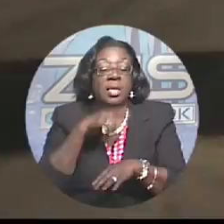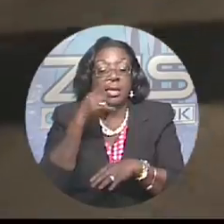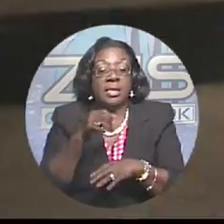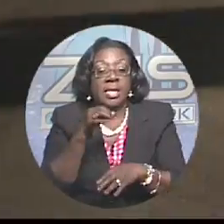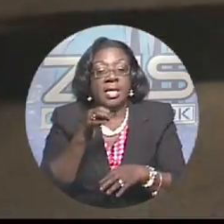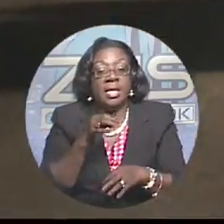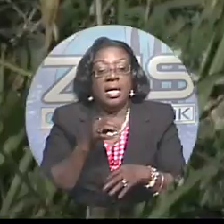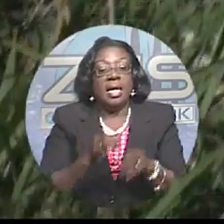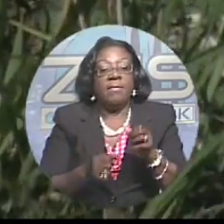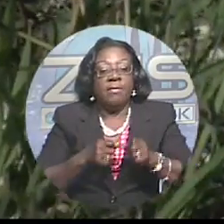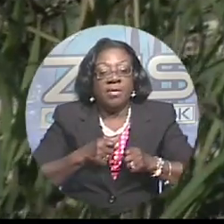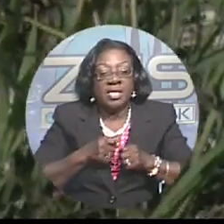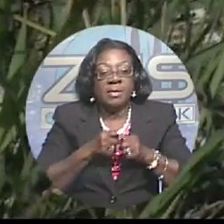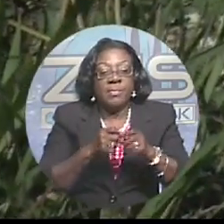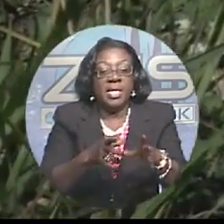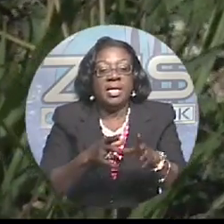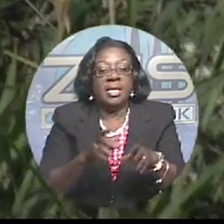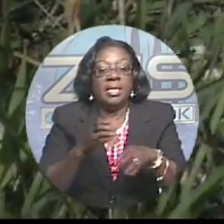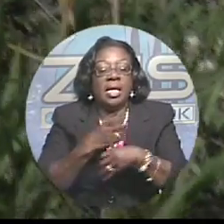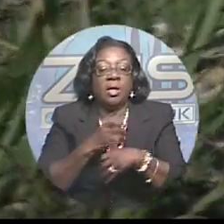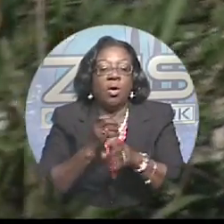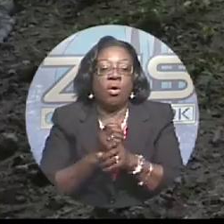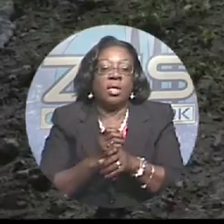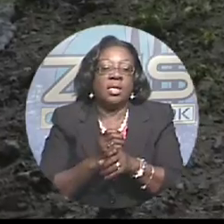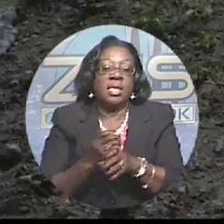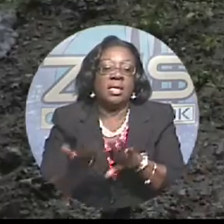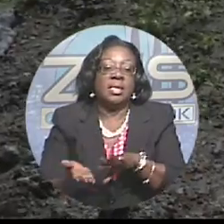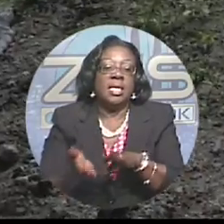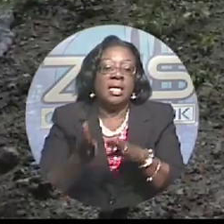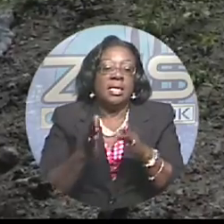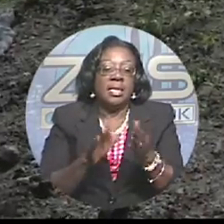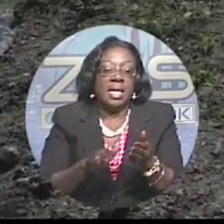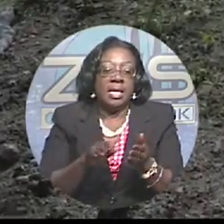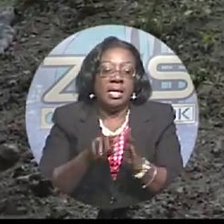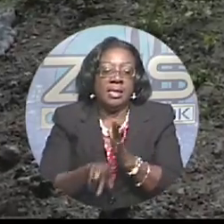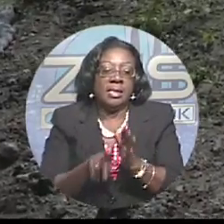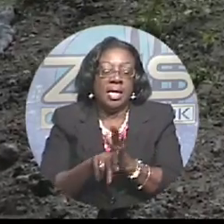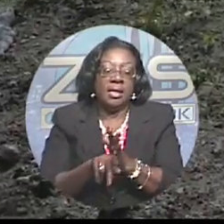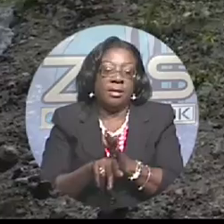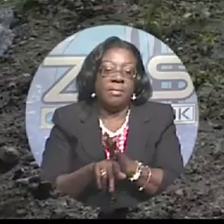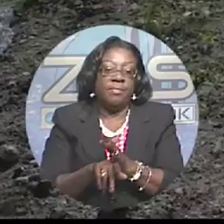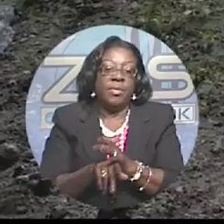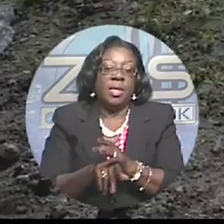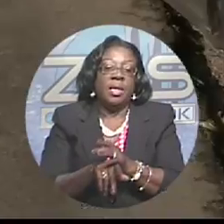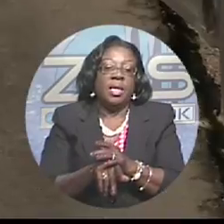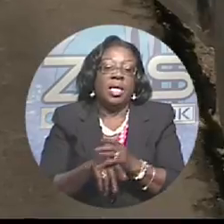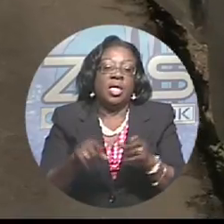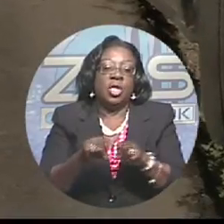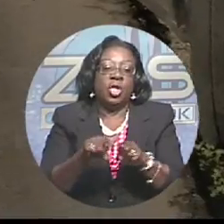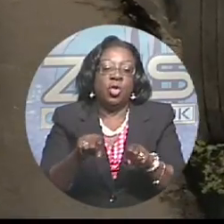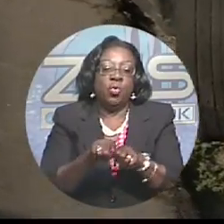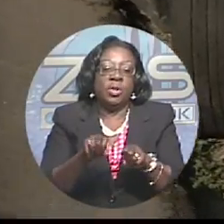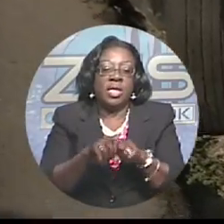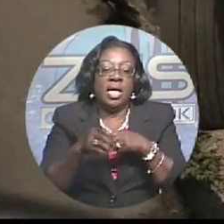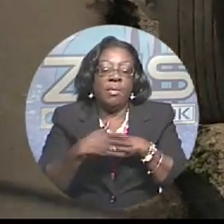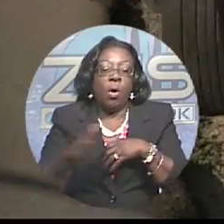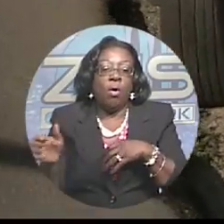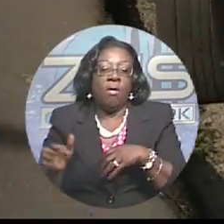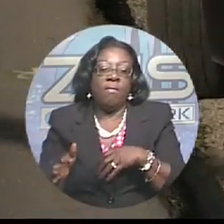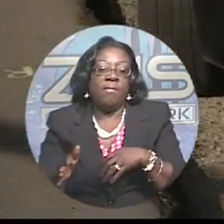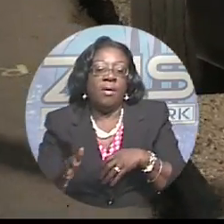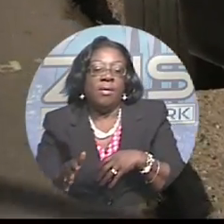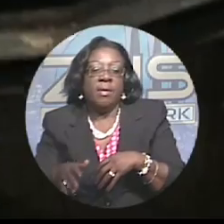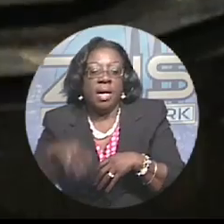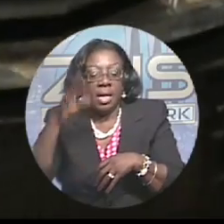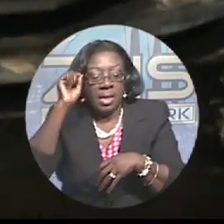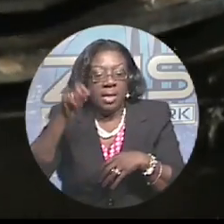if speed was a factor. The victim's shoe fell off his feet and were found in nearby bushes, a telltale sign of the severity